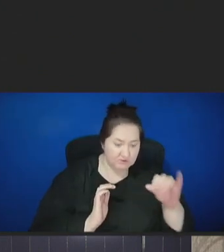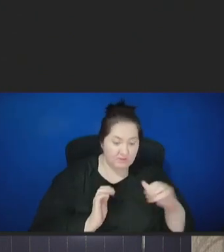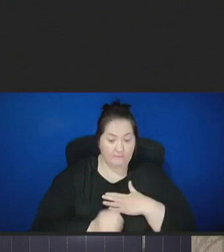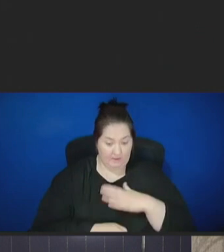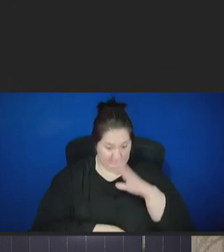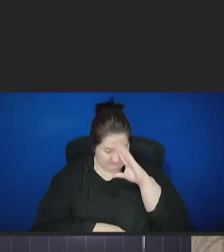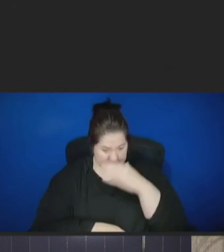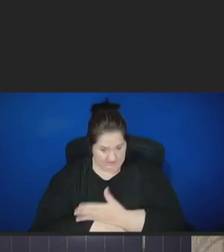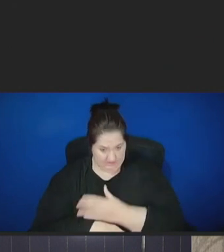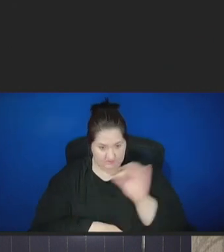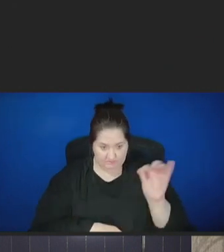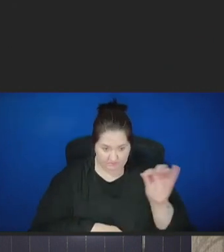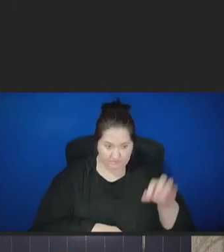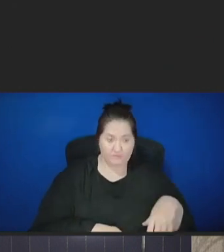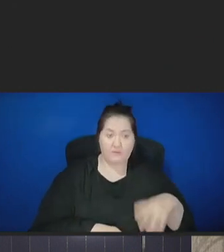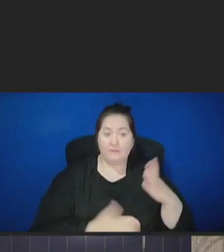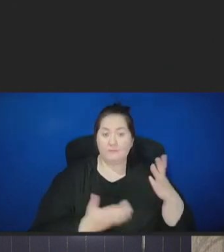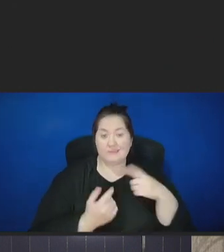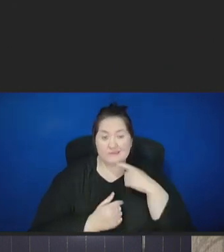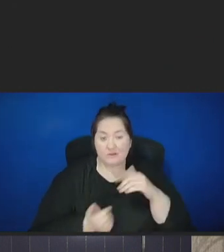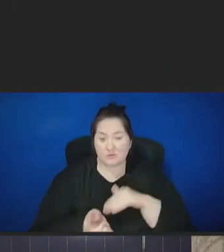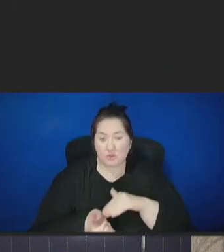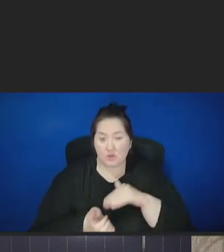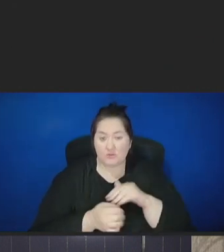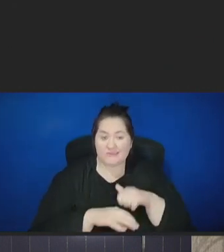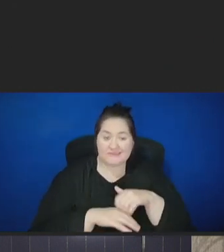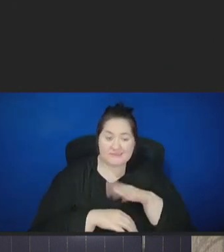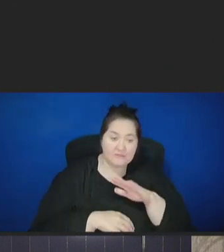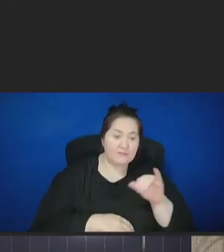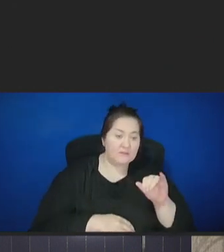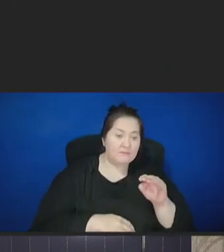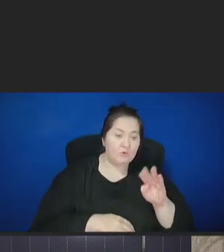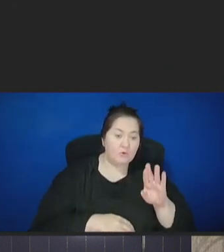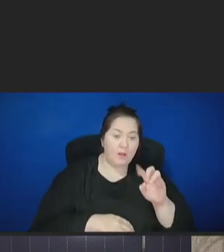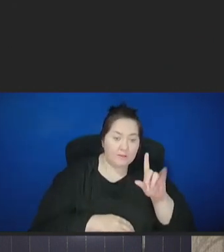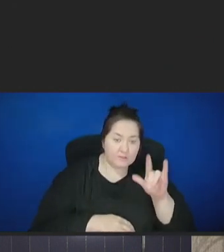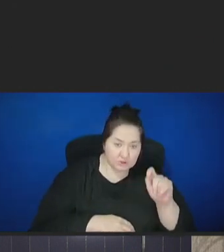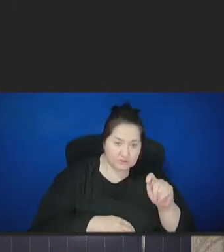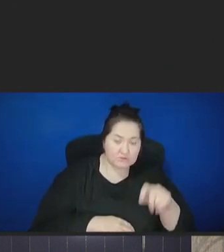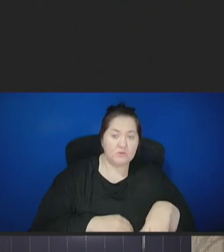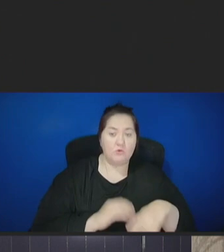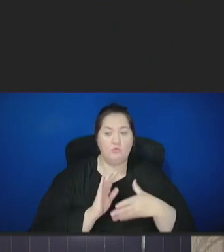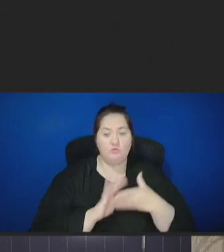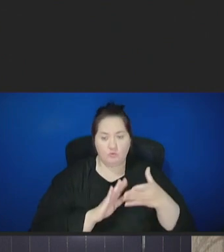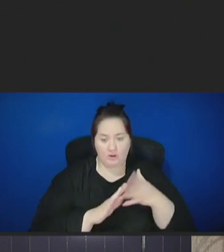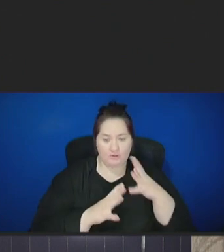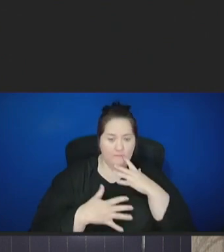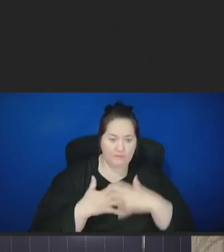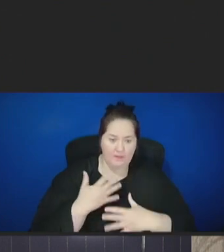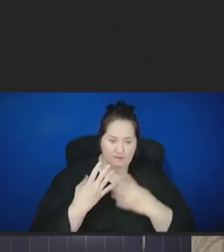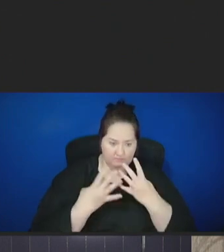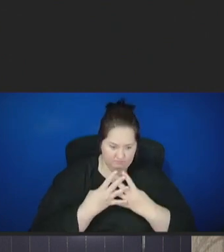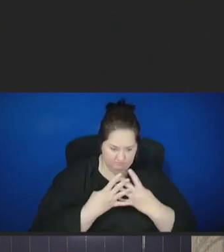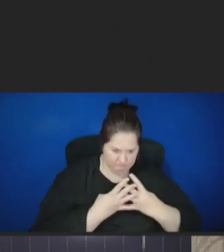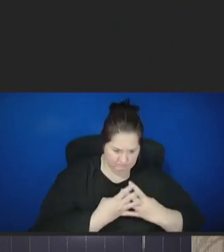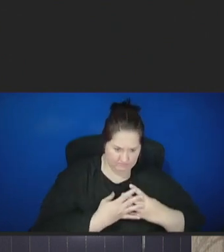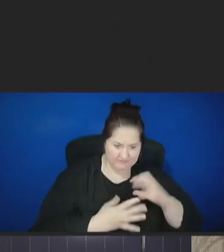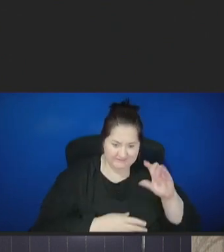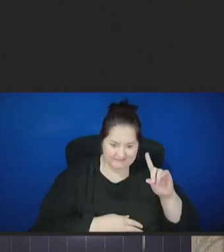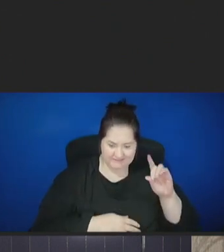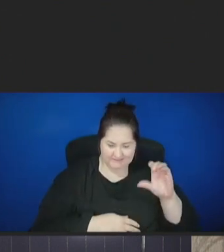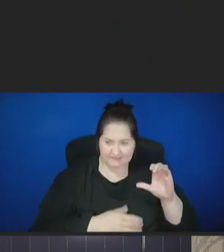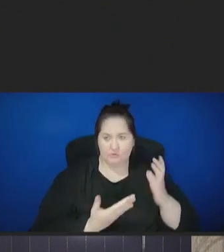did, maybe we tell doctors to send him to an immunologist and run the panels, the blood panels that the CDC